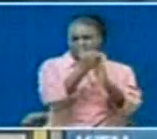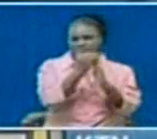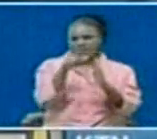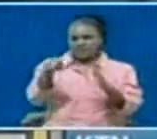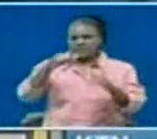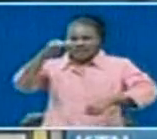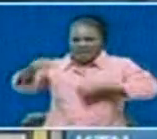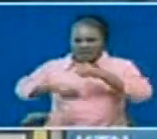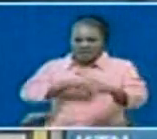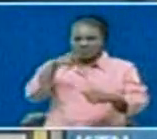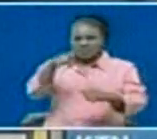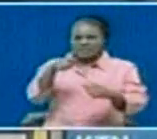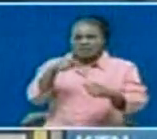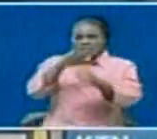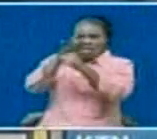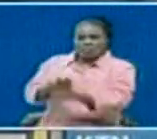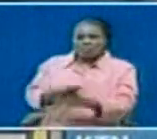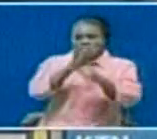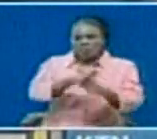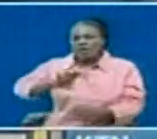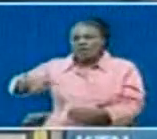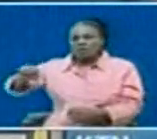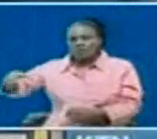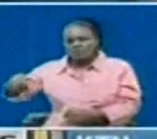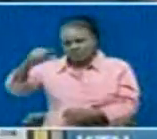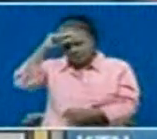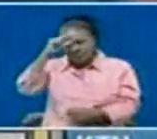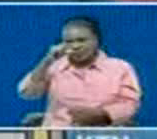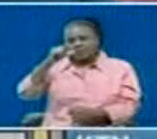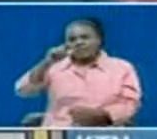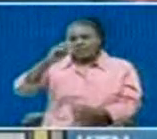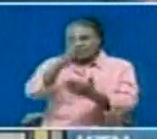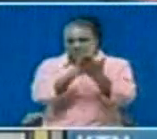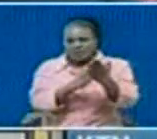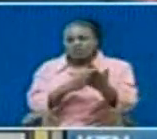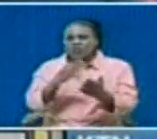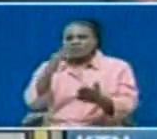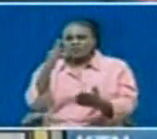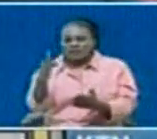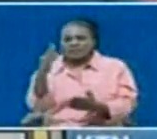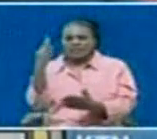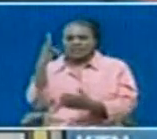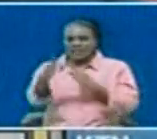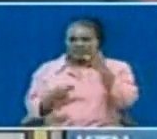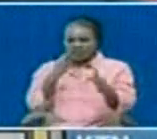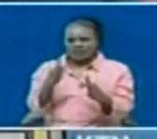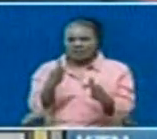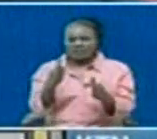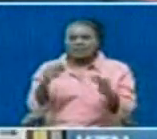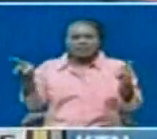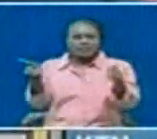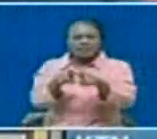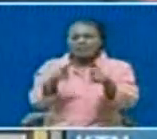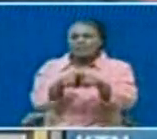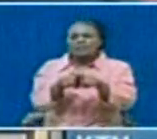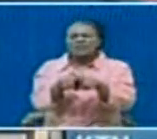is a blatant violation of the County Government's Act, Section 33 of the County Government Act is unequivocal